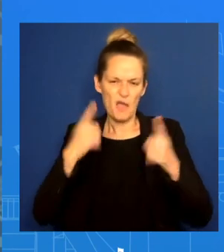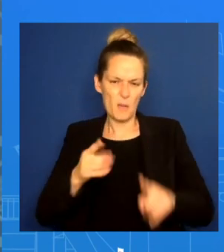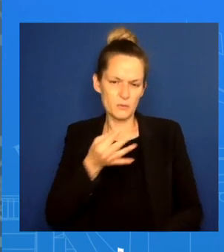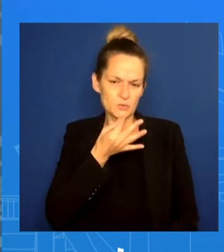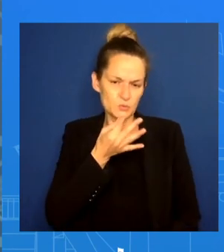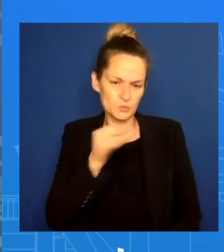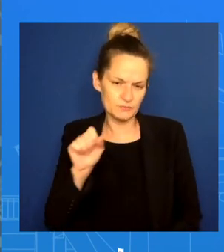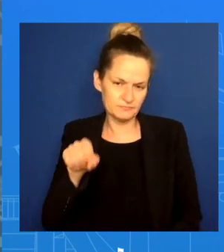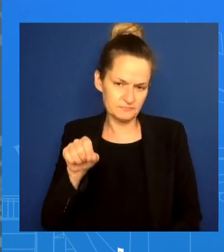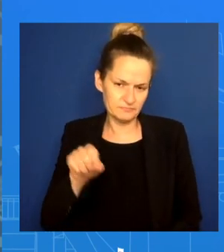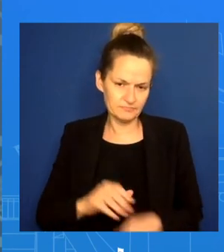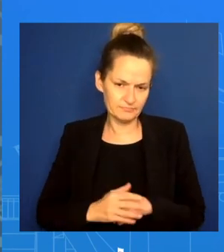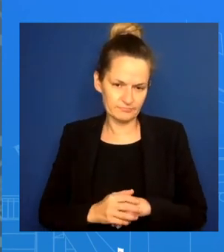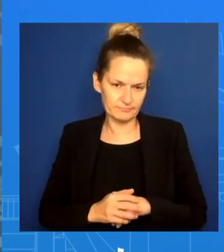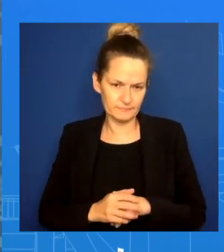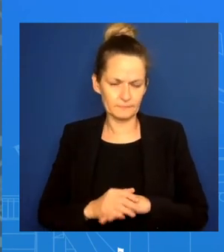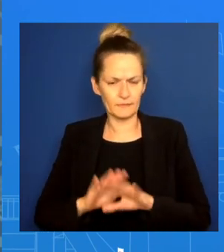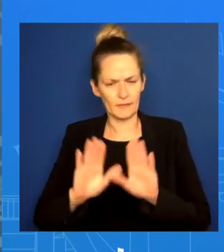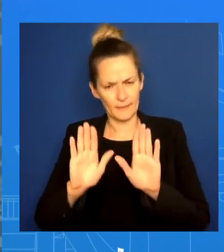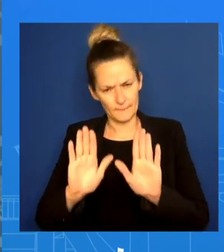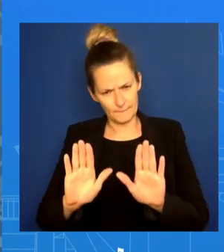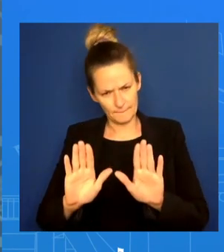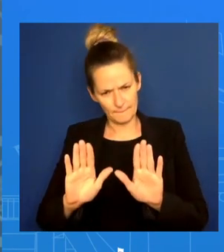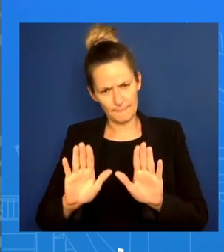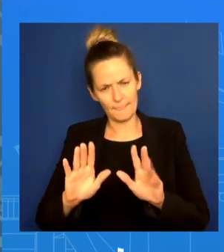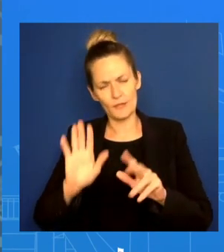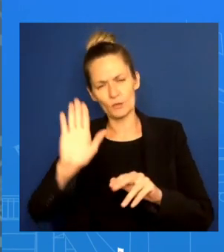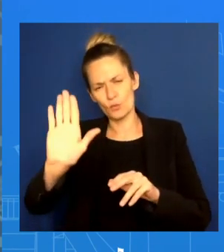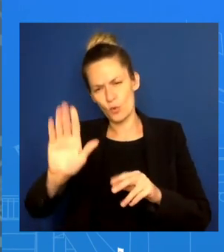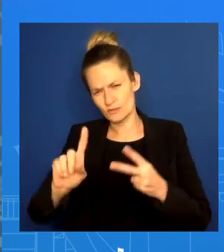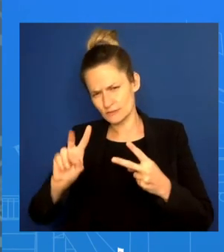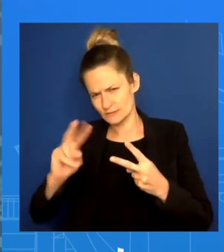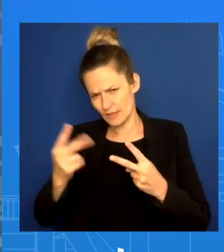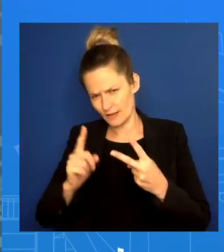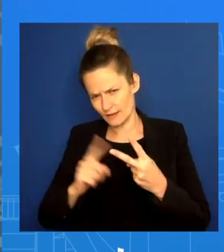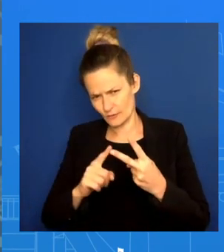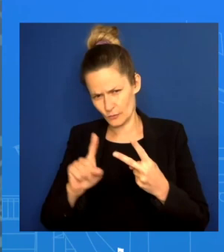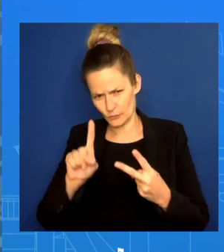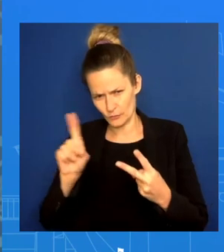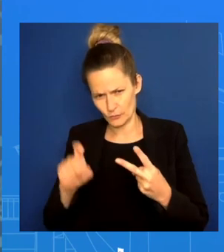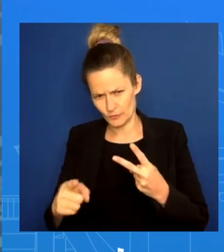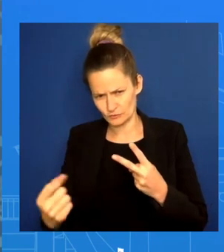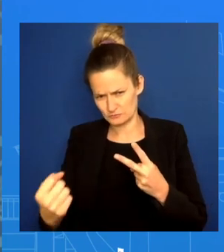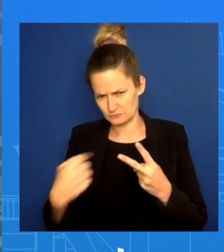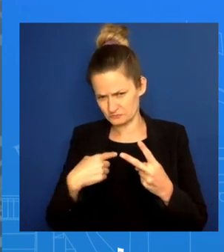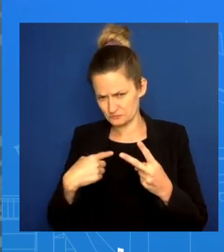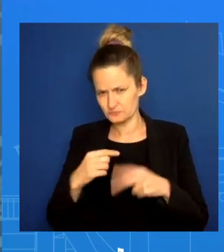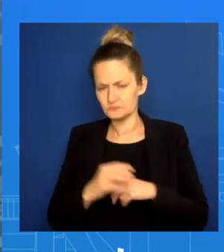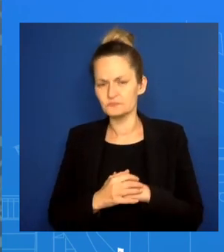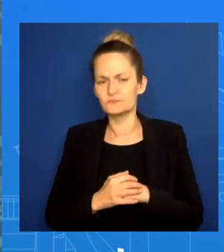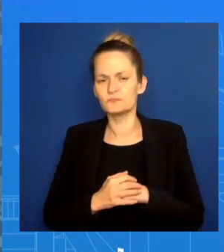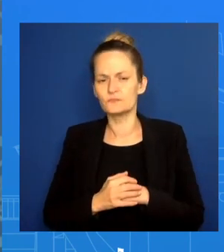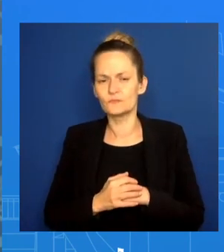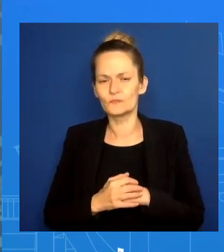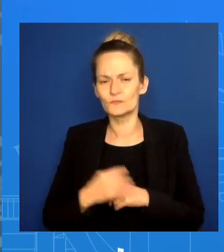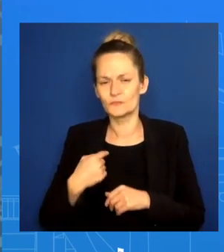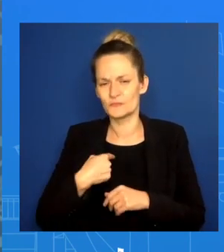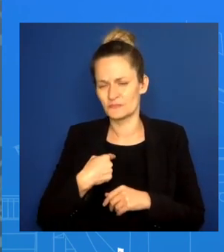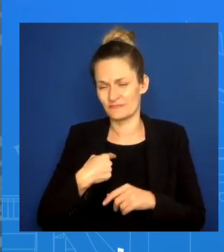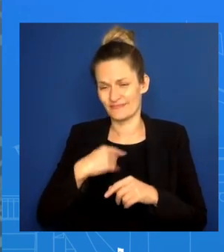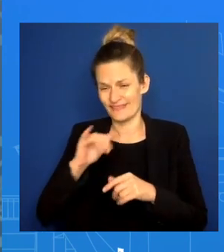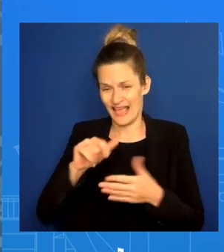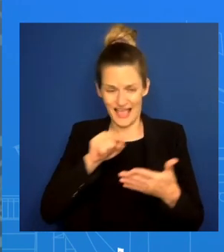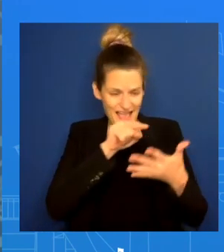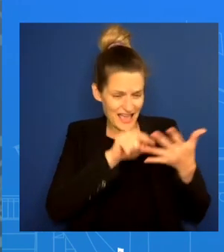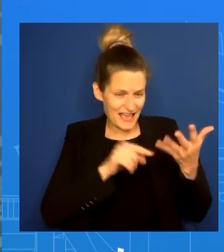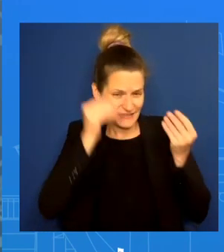I'm not going to get too far ahead of a conversation that the president's having with another head of state, except to say there is an